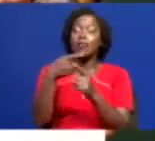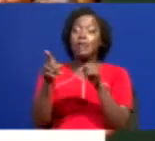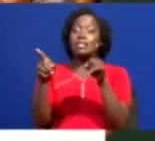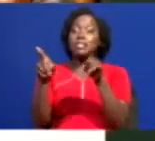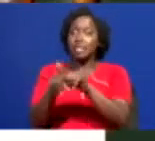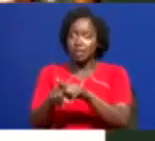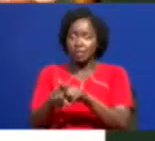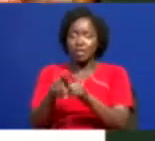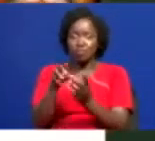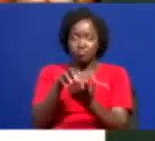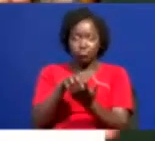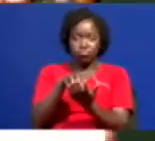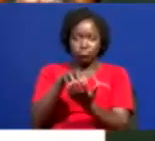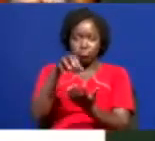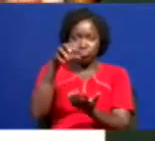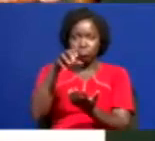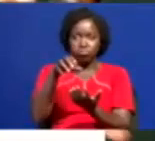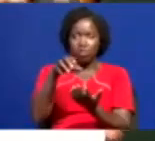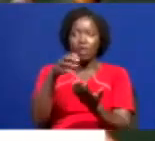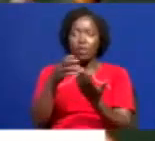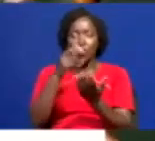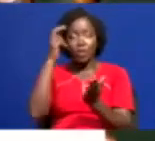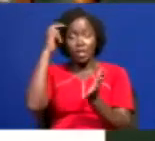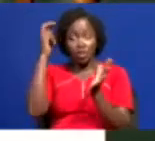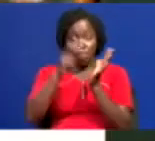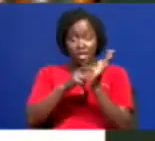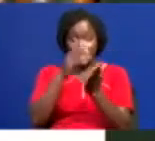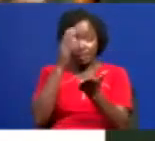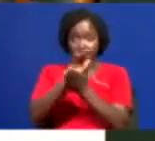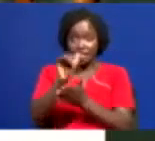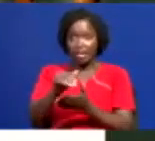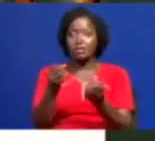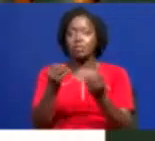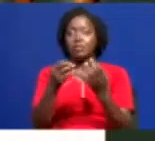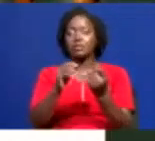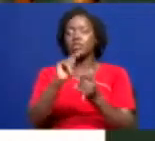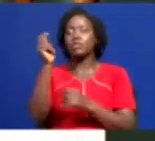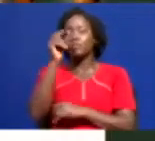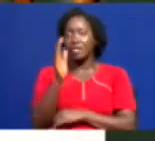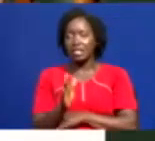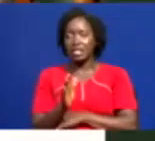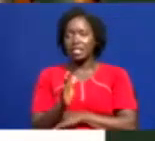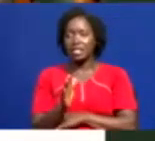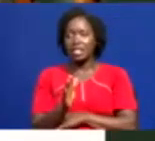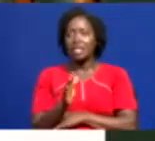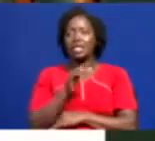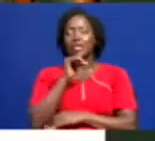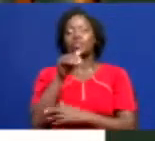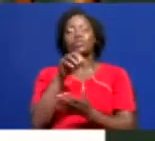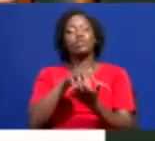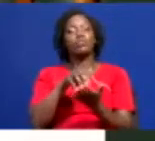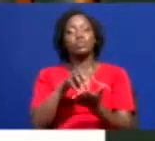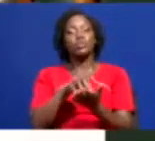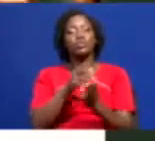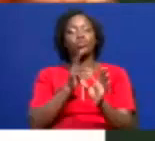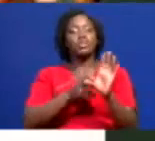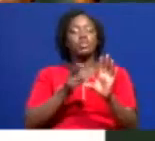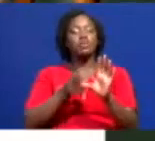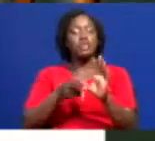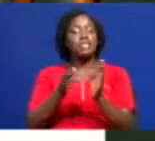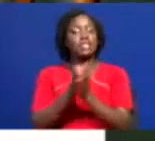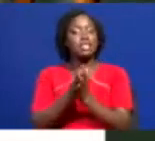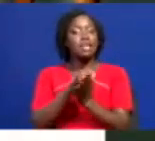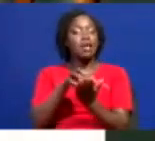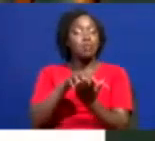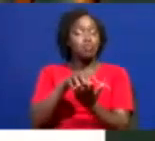cake, we are cognizant of the fact that majority of Kenyans are not in a position to participate in baking